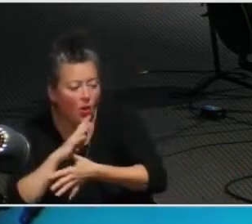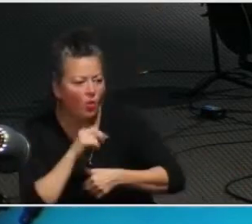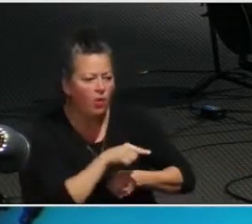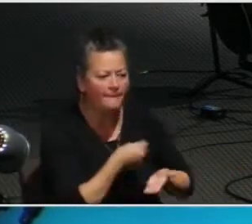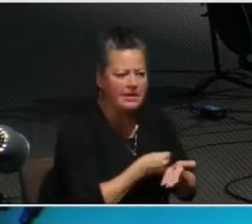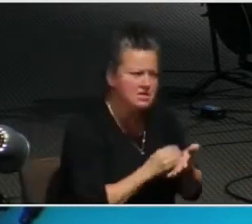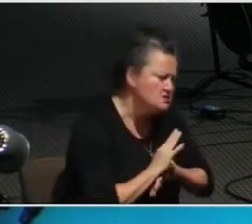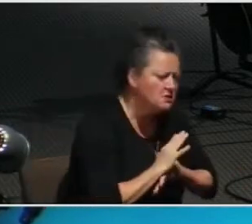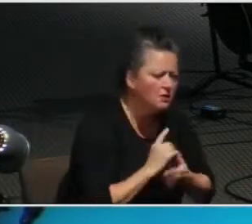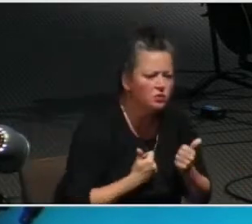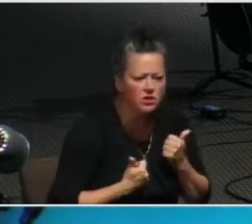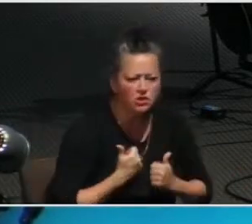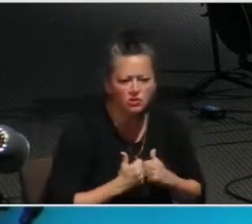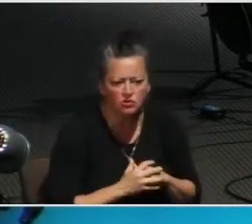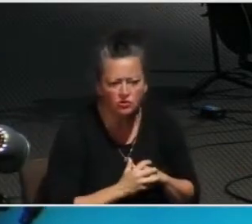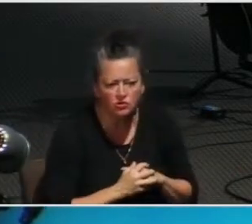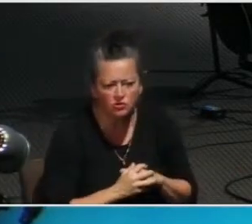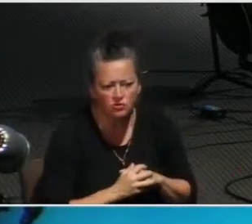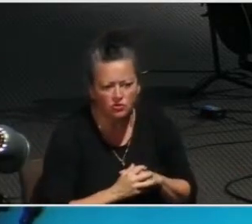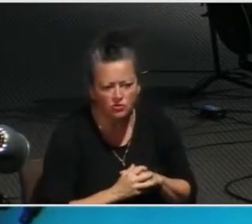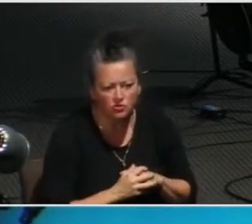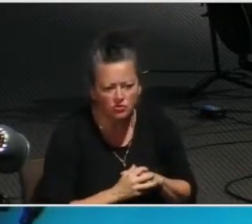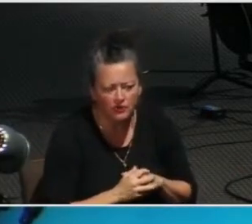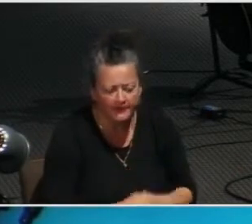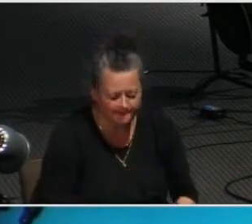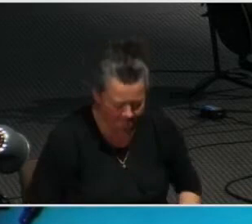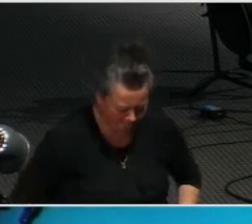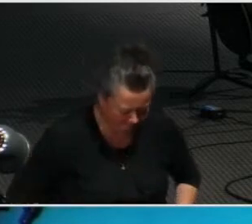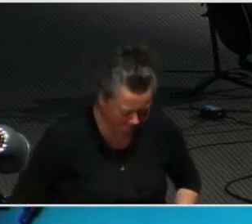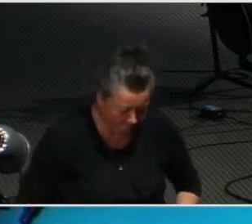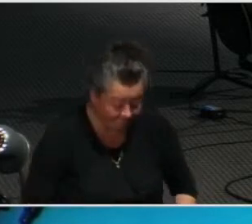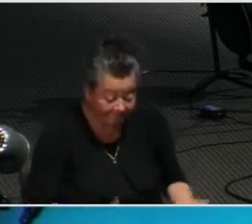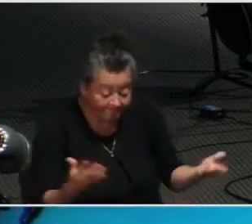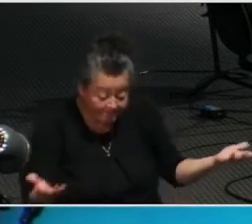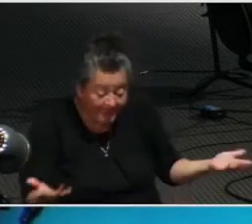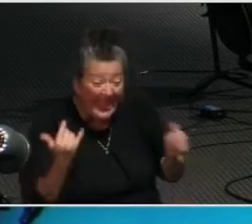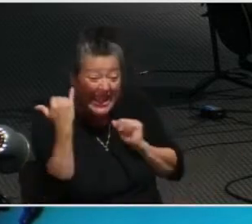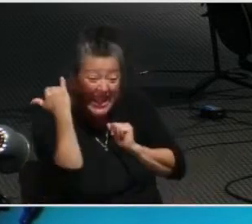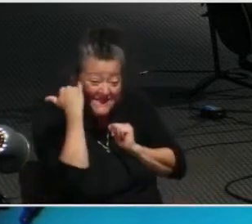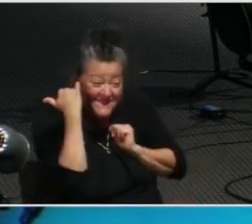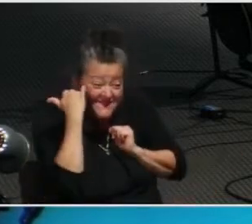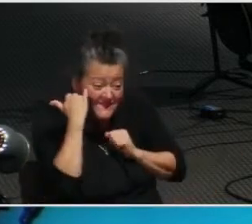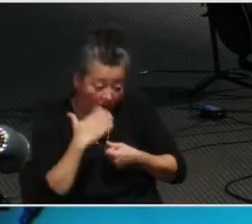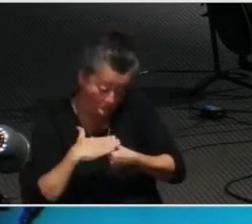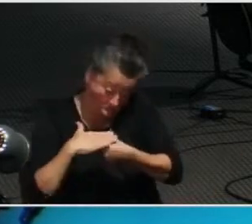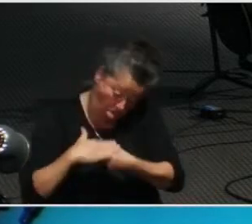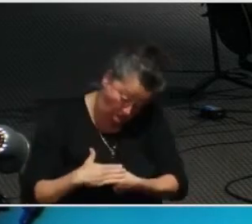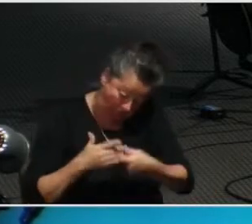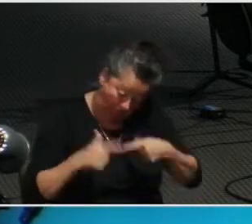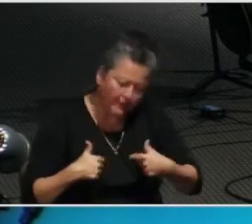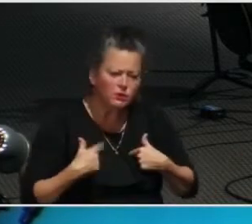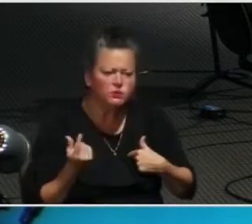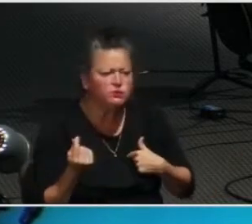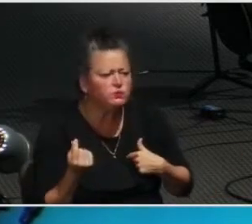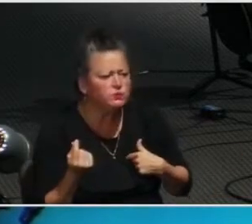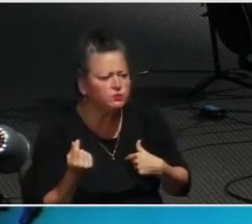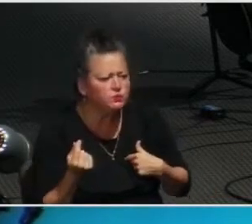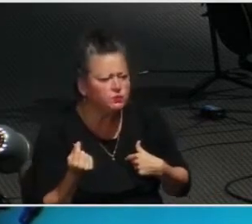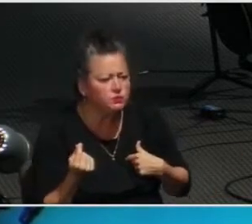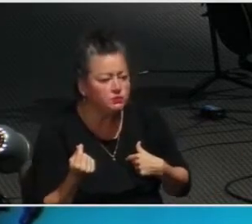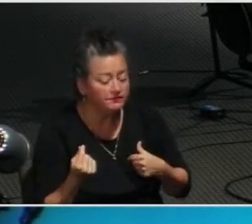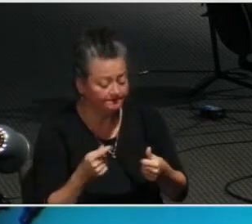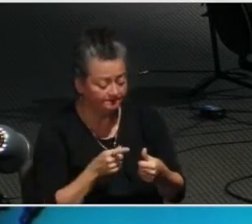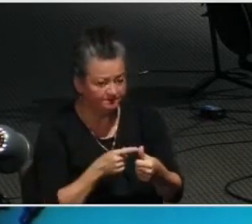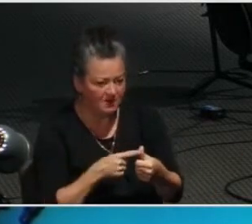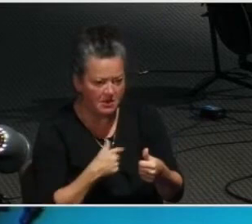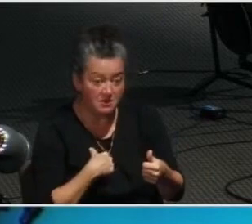there's three things I want to give you as we close today. How must Christ followers respond when mistreated and oppressed? Number one, we must leave vengeance to